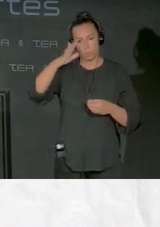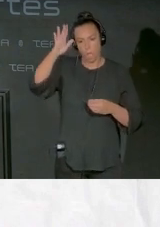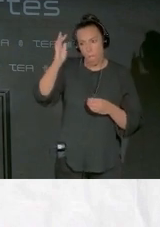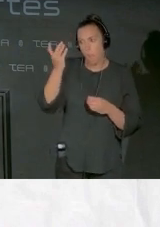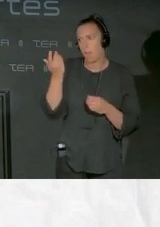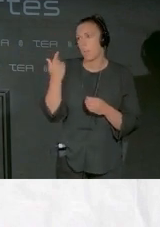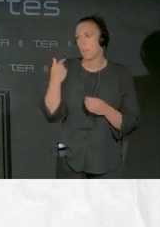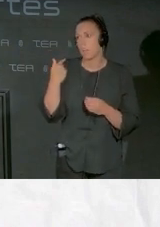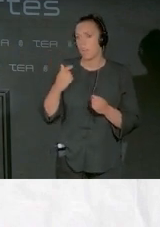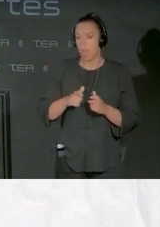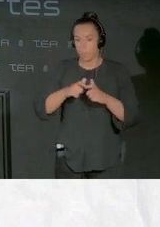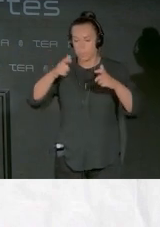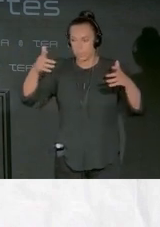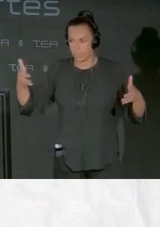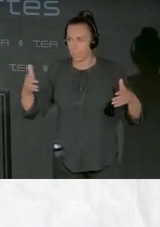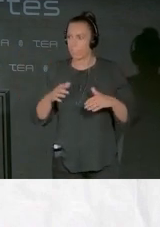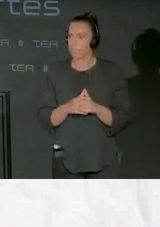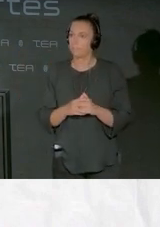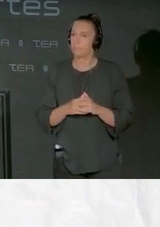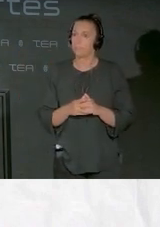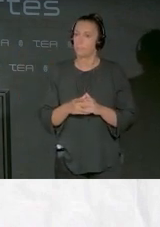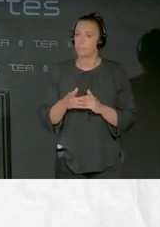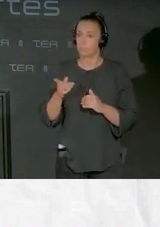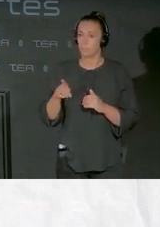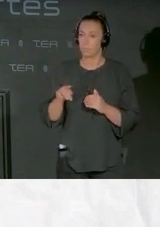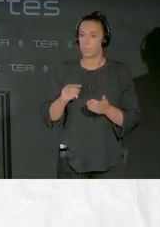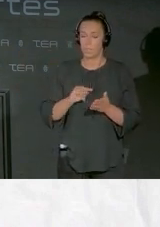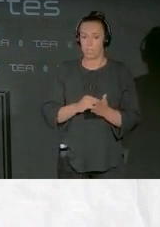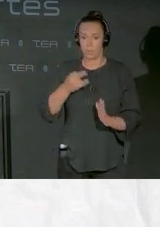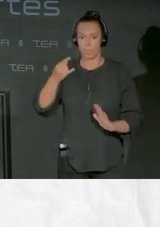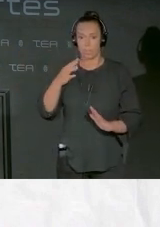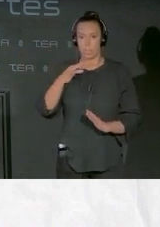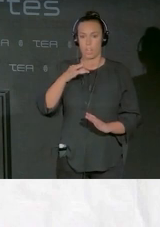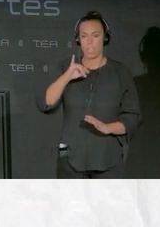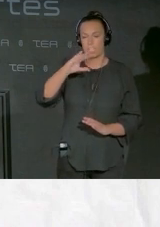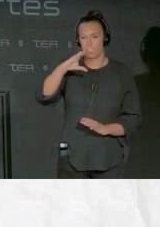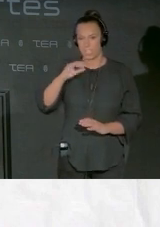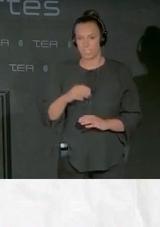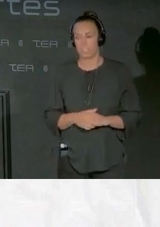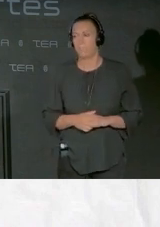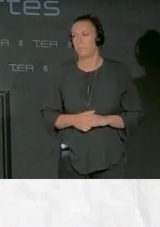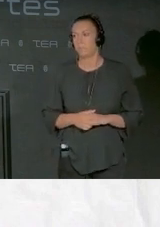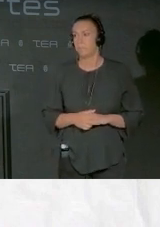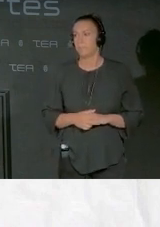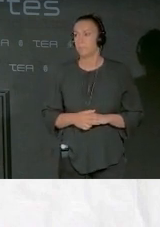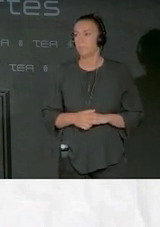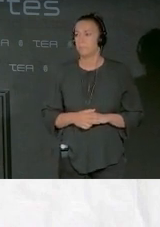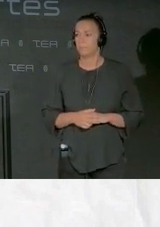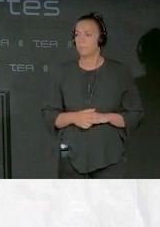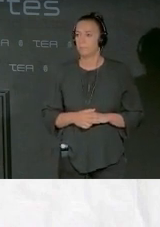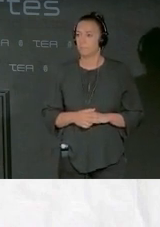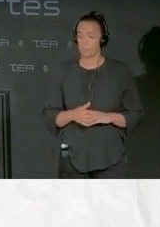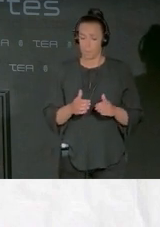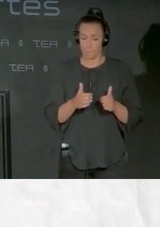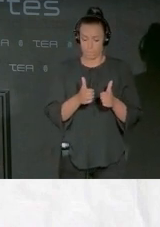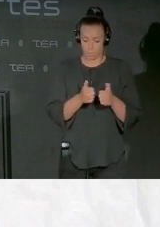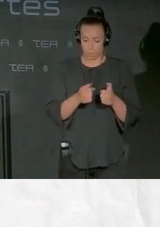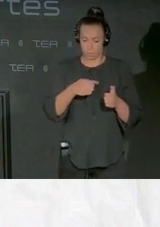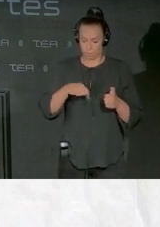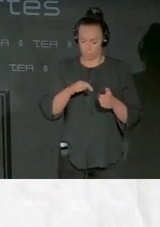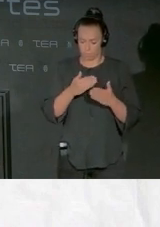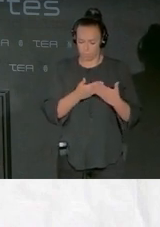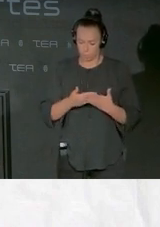innovations. But also, perhaps importantly, we are looking at video games as a sector which is developing really ancillary activities. So we are